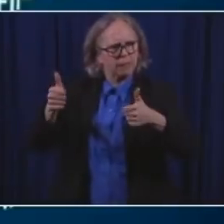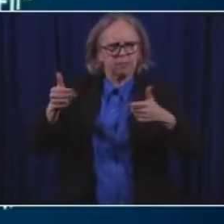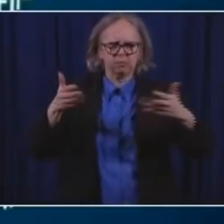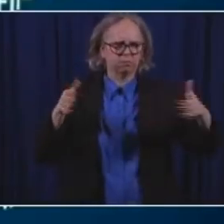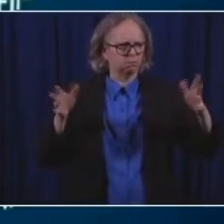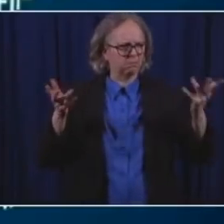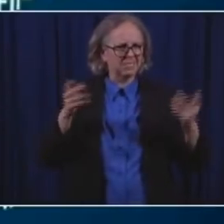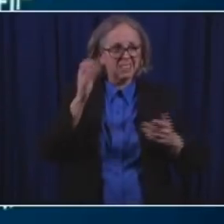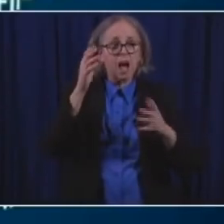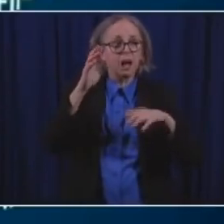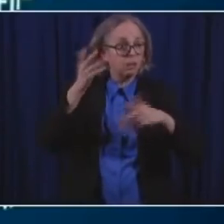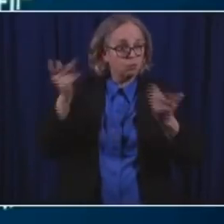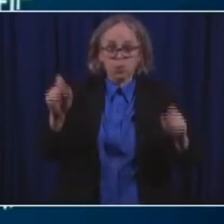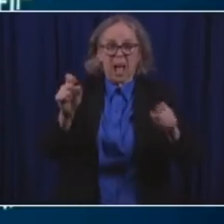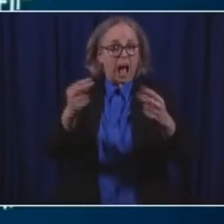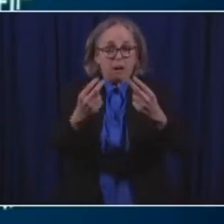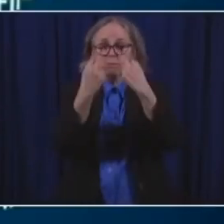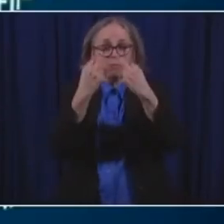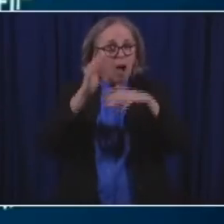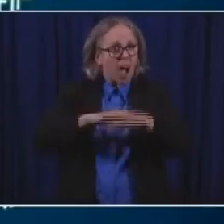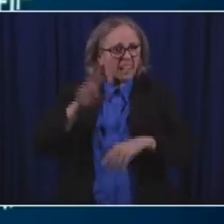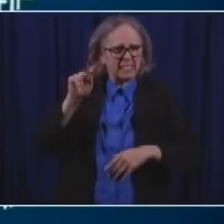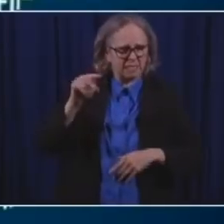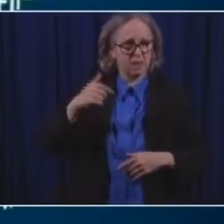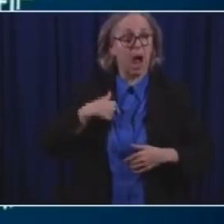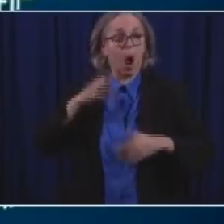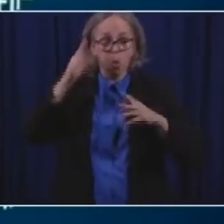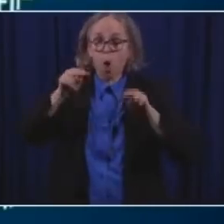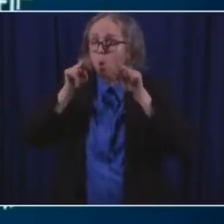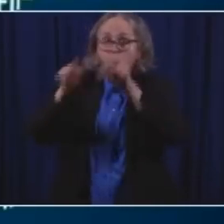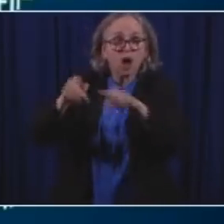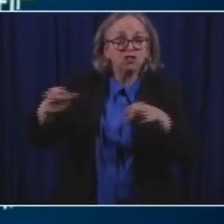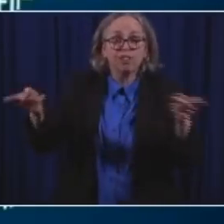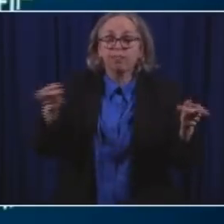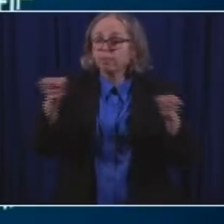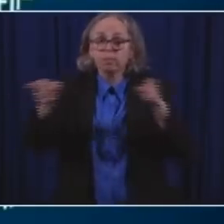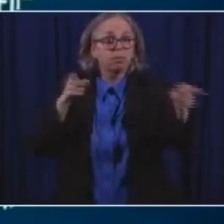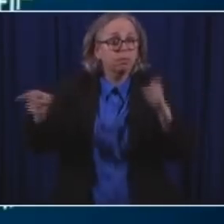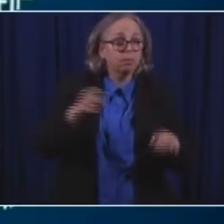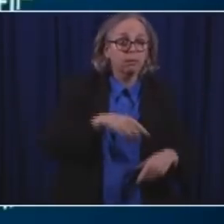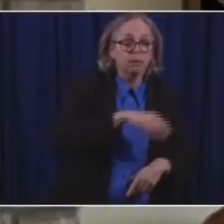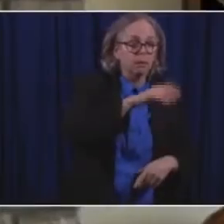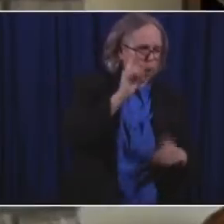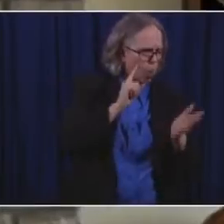be listening to those. I'm going to be looking at all of the details of the study.